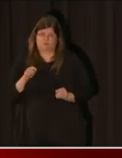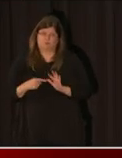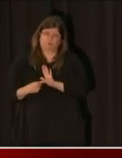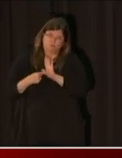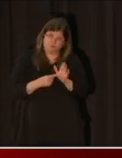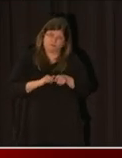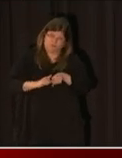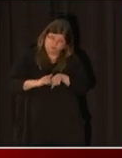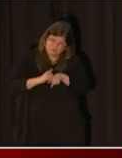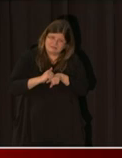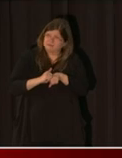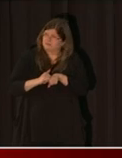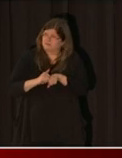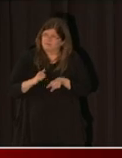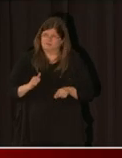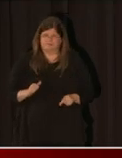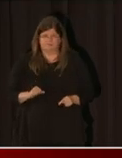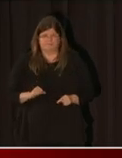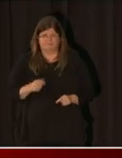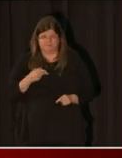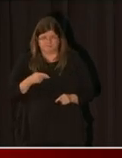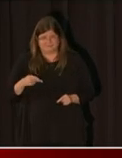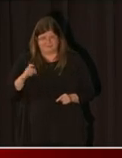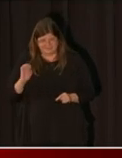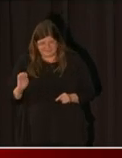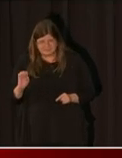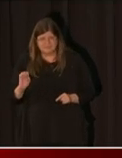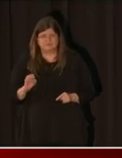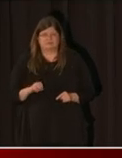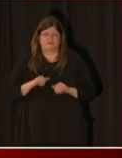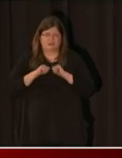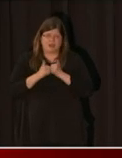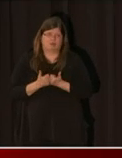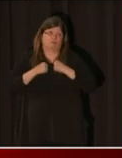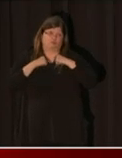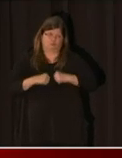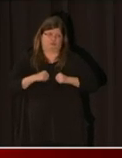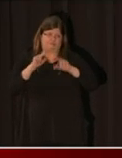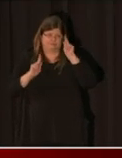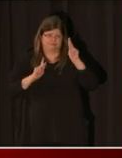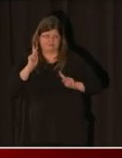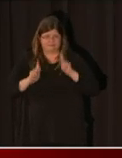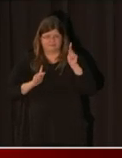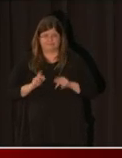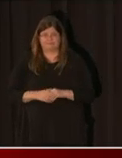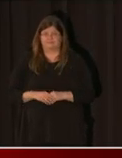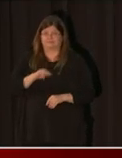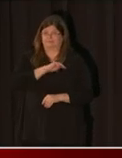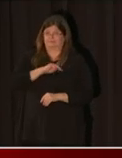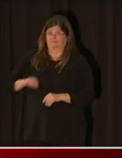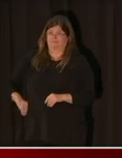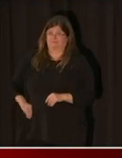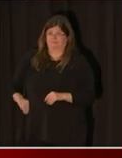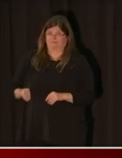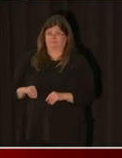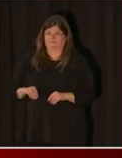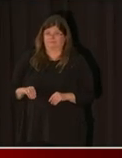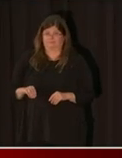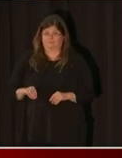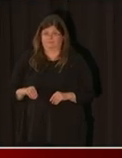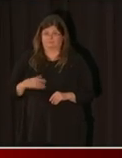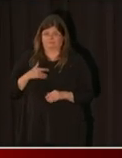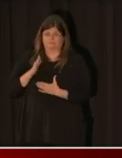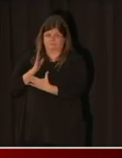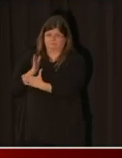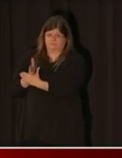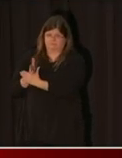different setting to be able to safely protect people. And I only paused there because early on in our